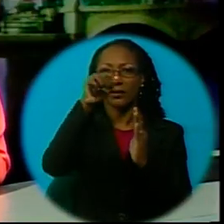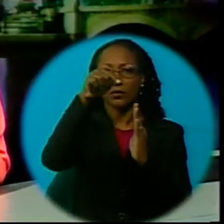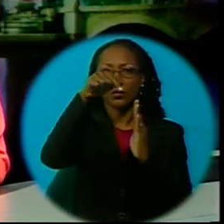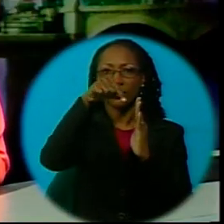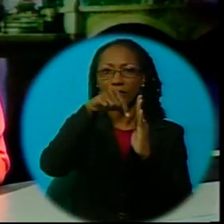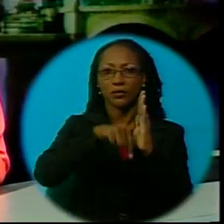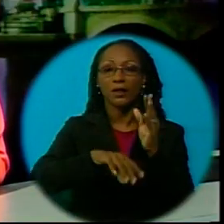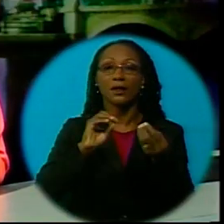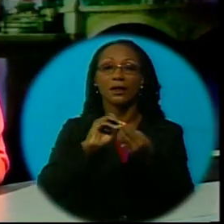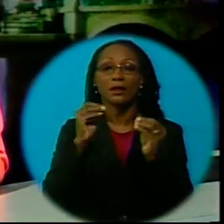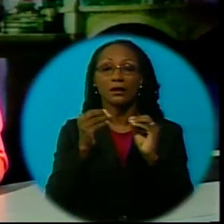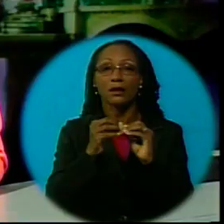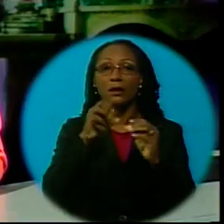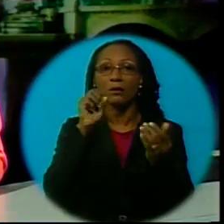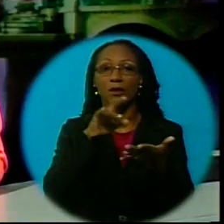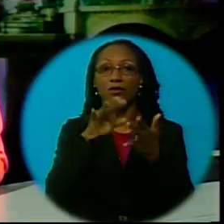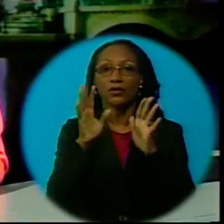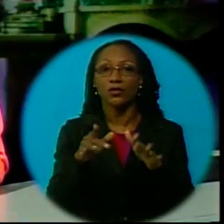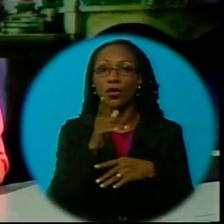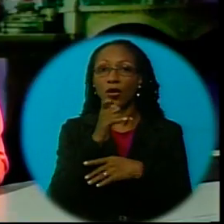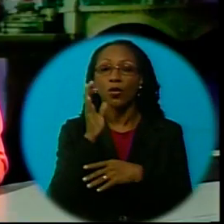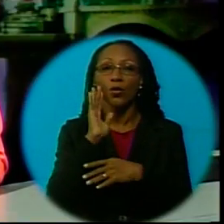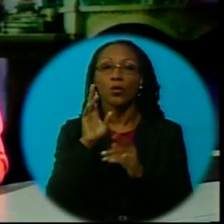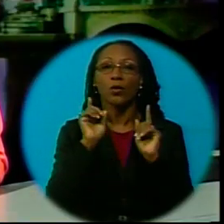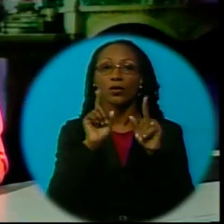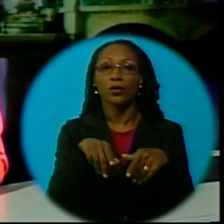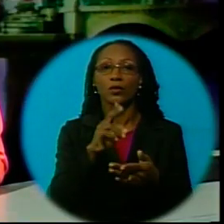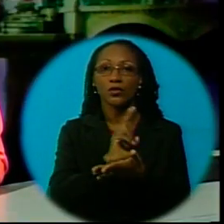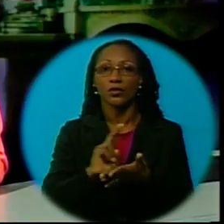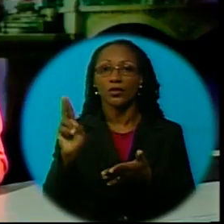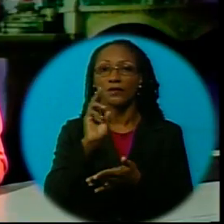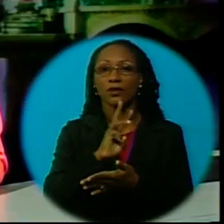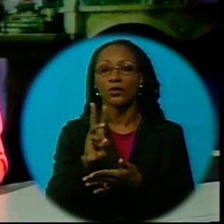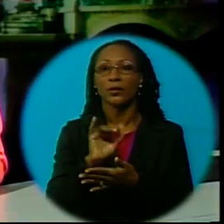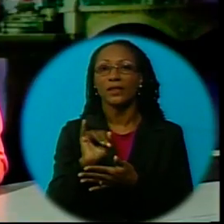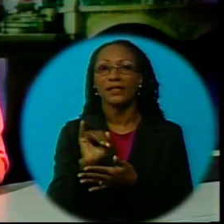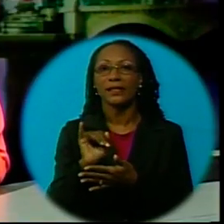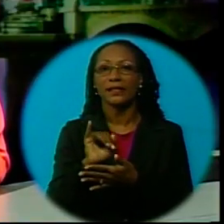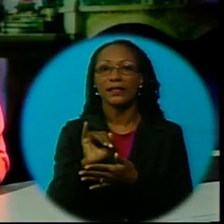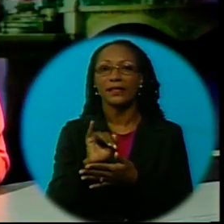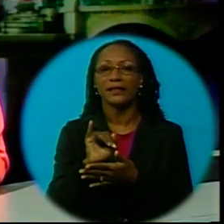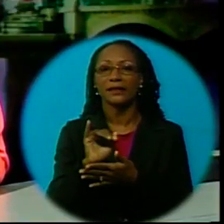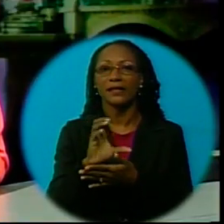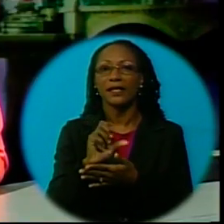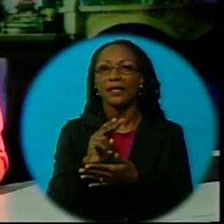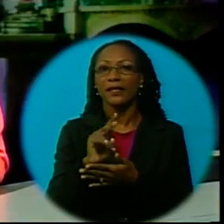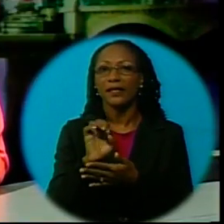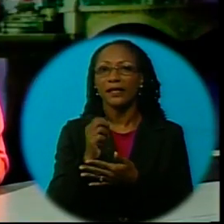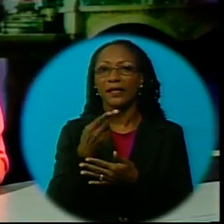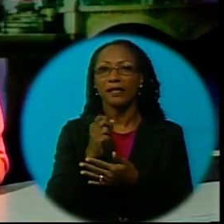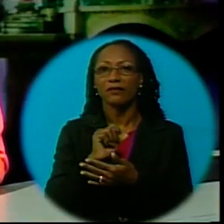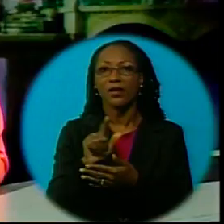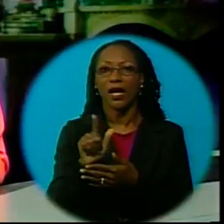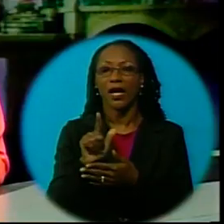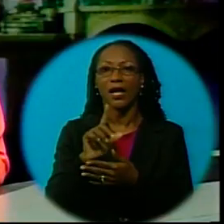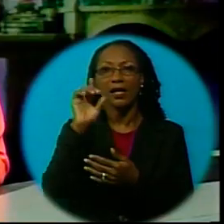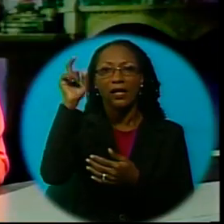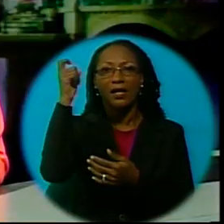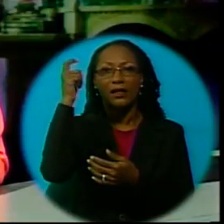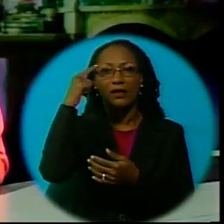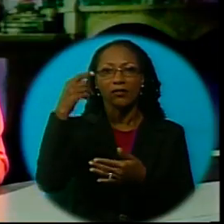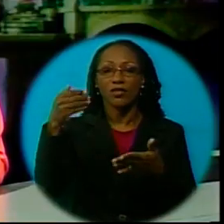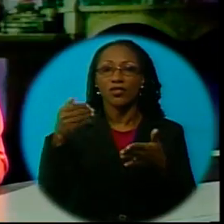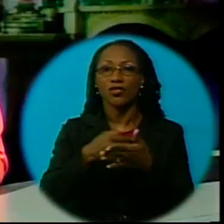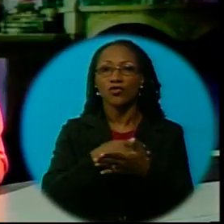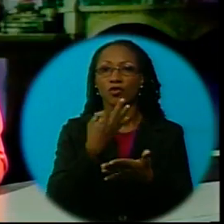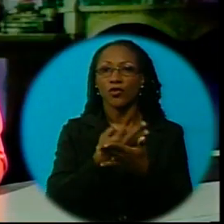of students who will be attending the University of the West Indies CBC campus this year. This as government's new tuition fee policy